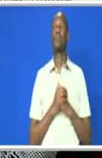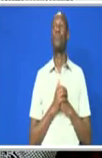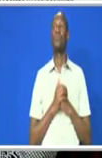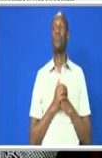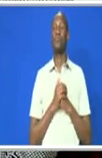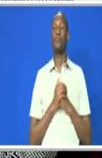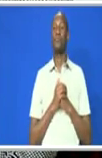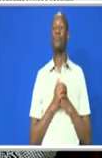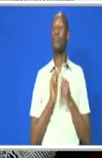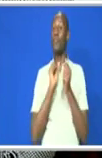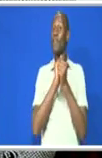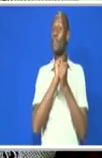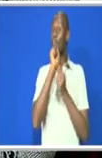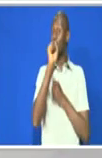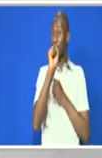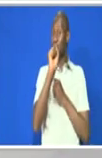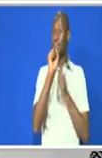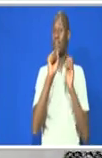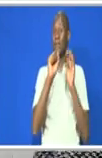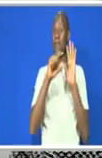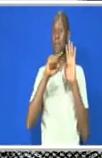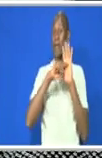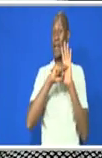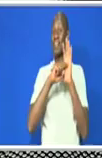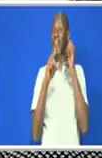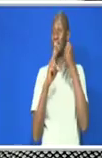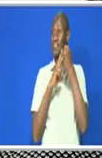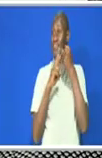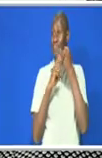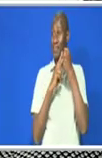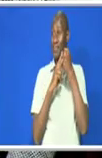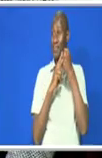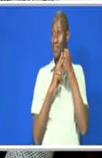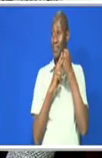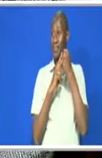Try 15, take away 7.